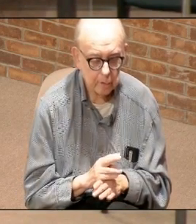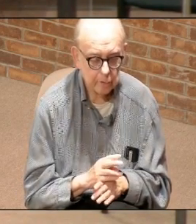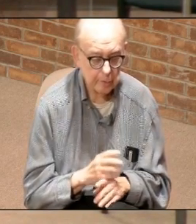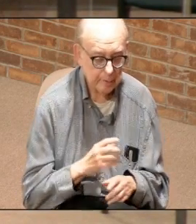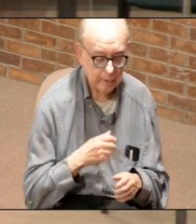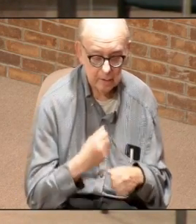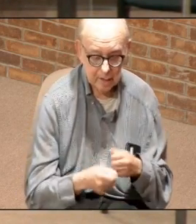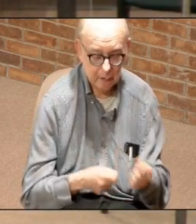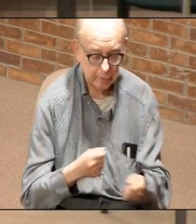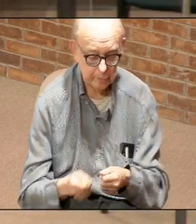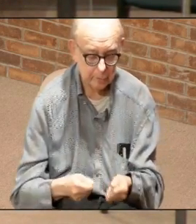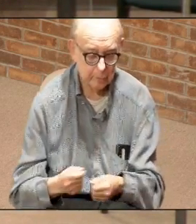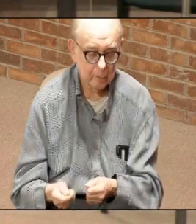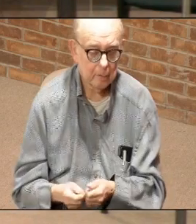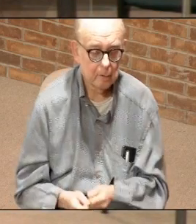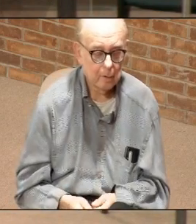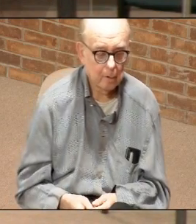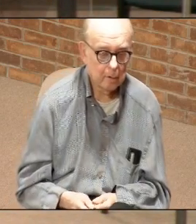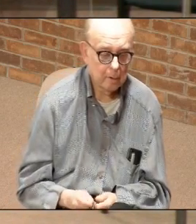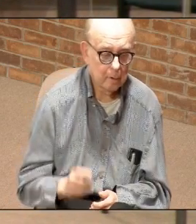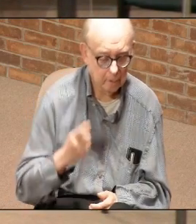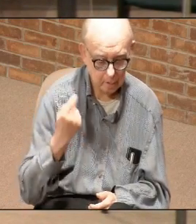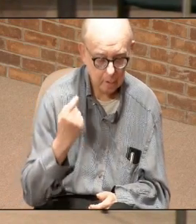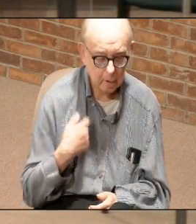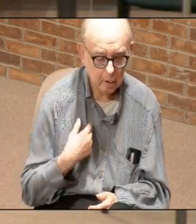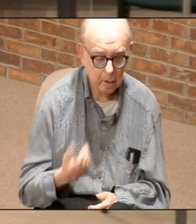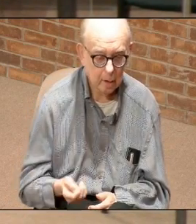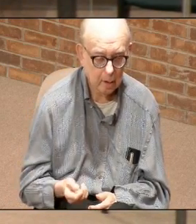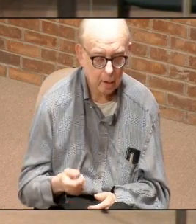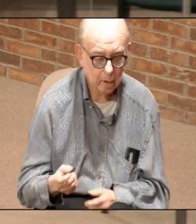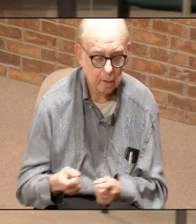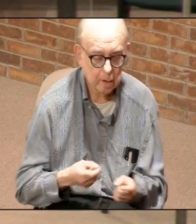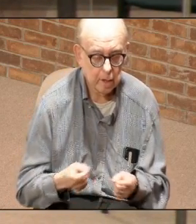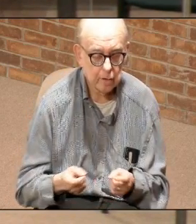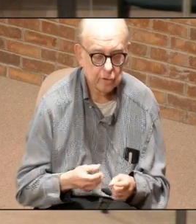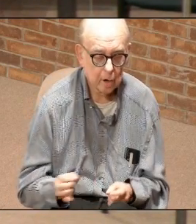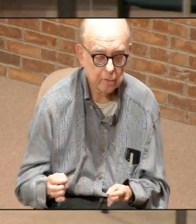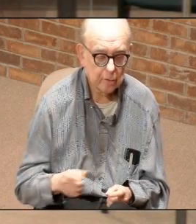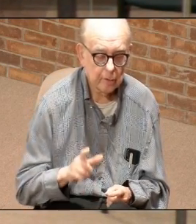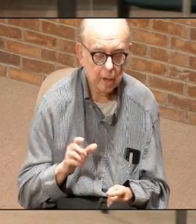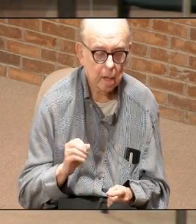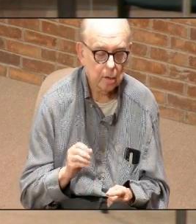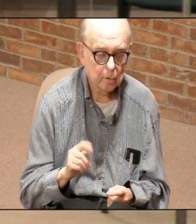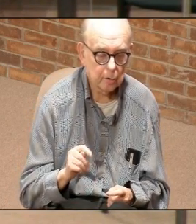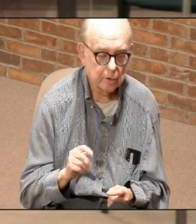gamblers. The government is now in charge of the lotteries.